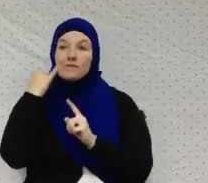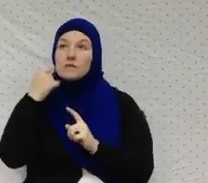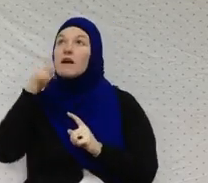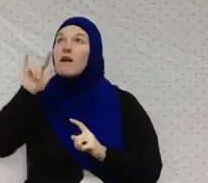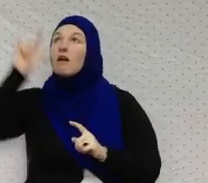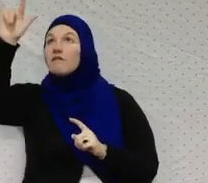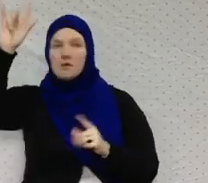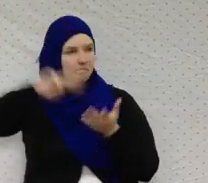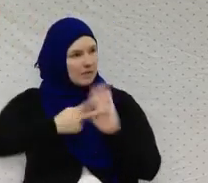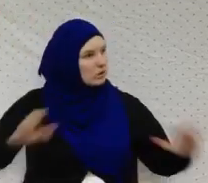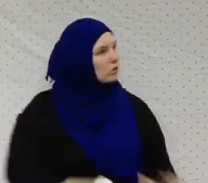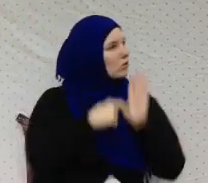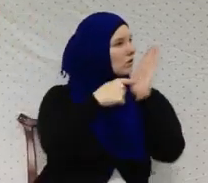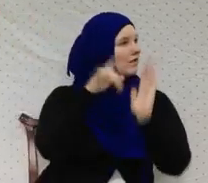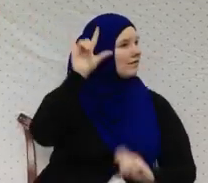with your words.